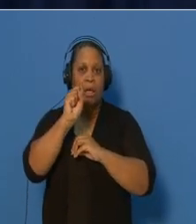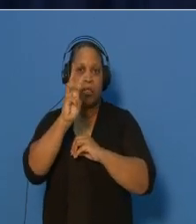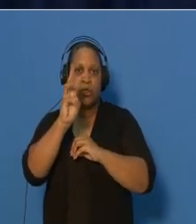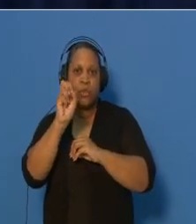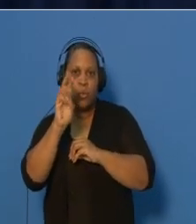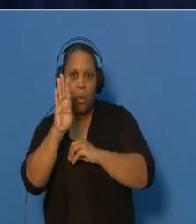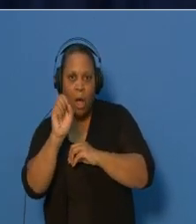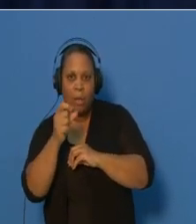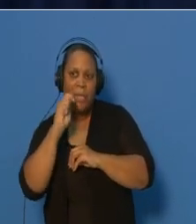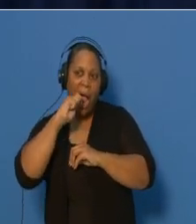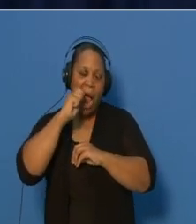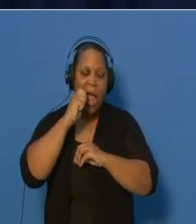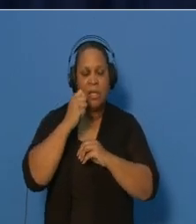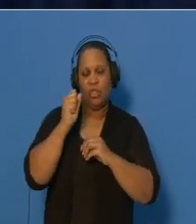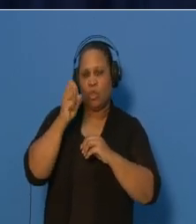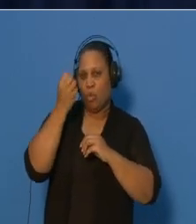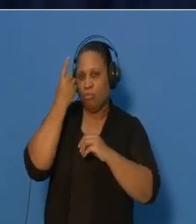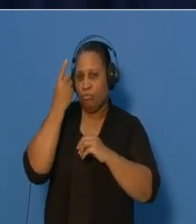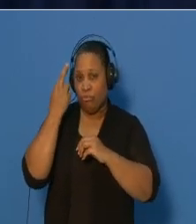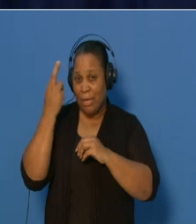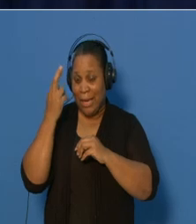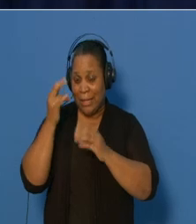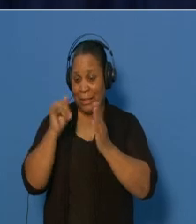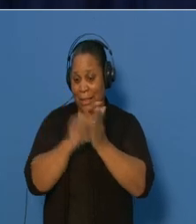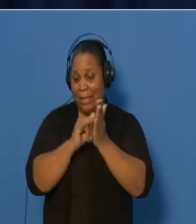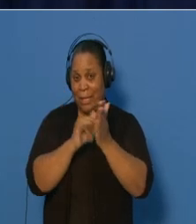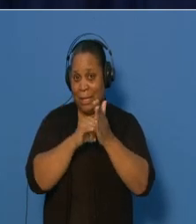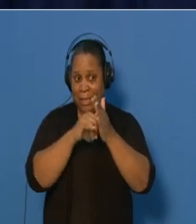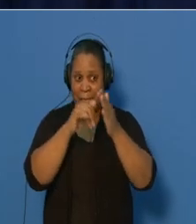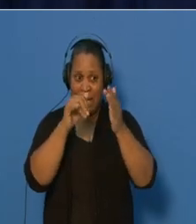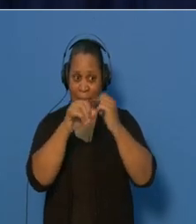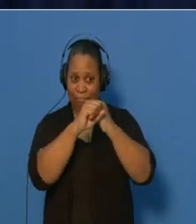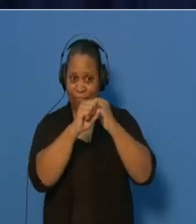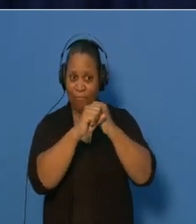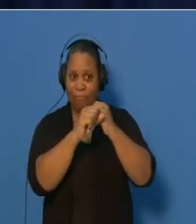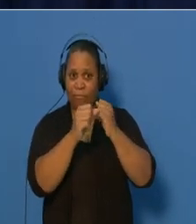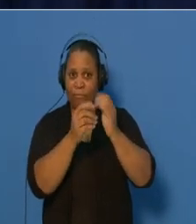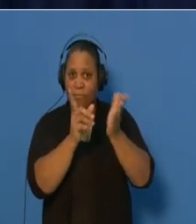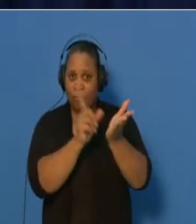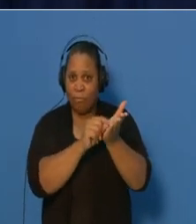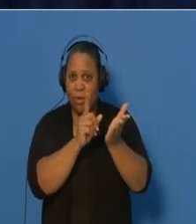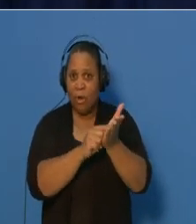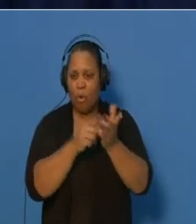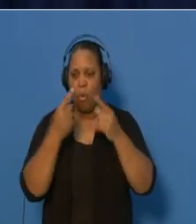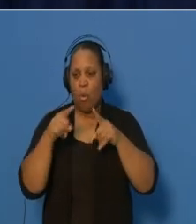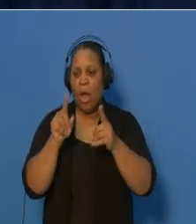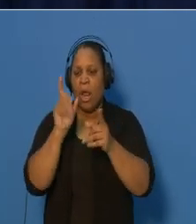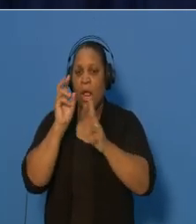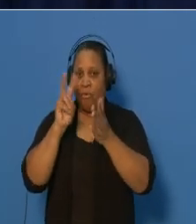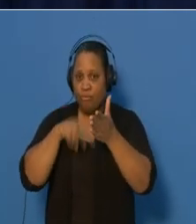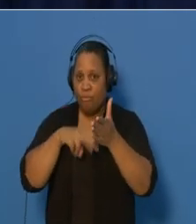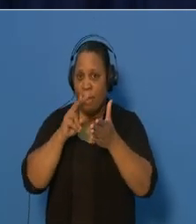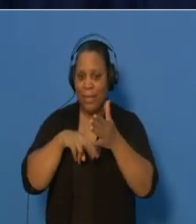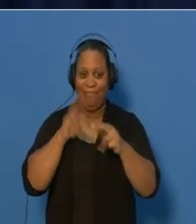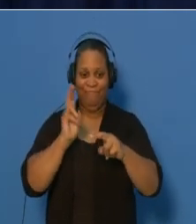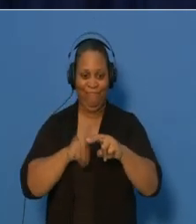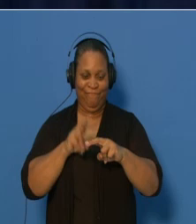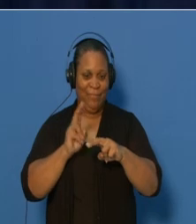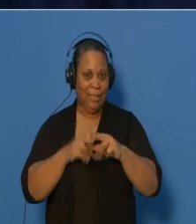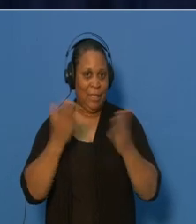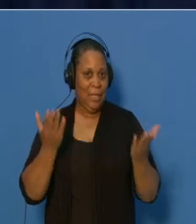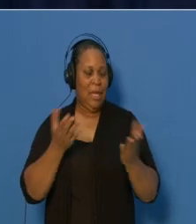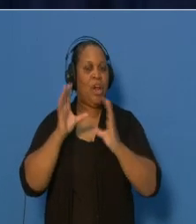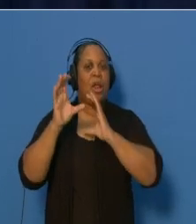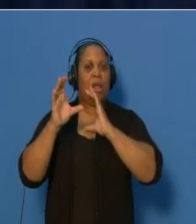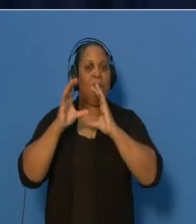So I think you would realize inside of that article from the Cayman Compass, of which I've just read while I'm sitting here at this desk, the conversation with the